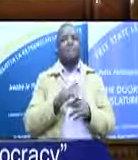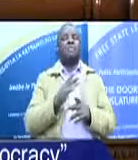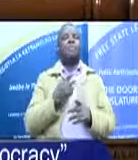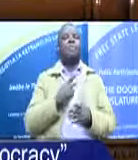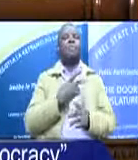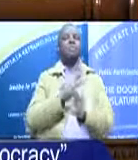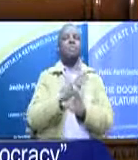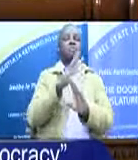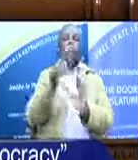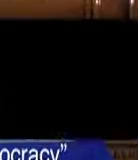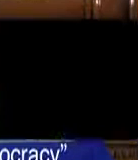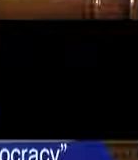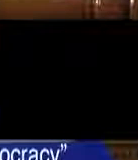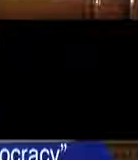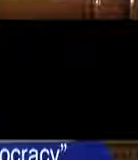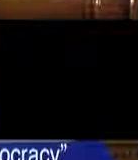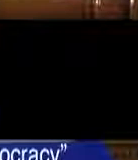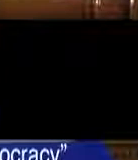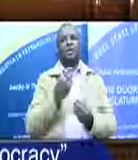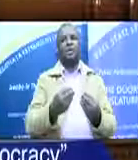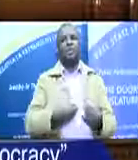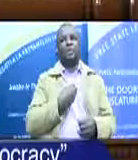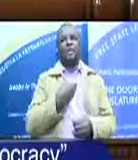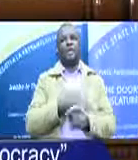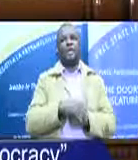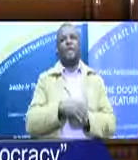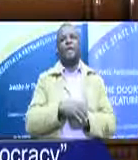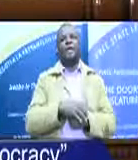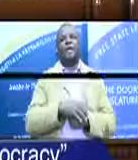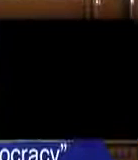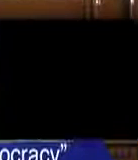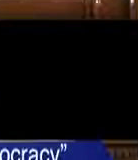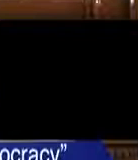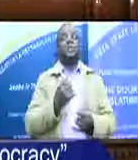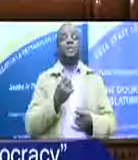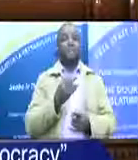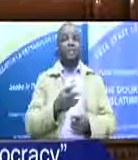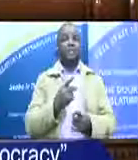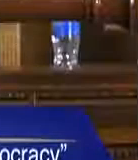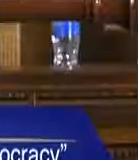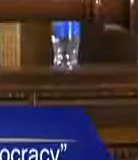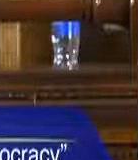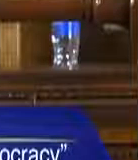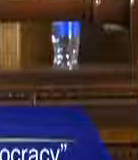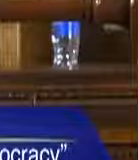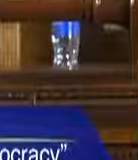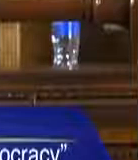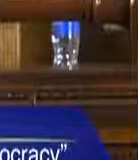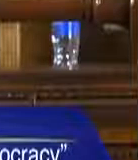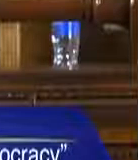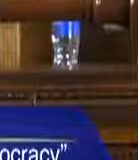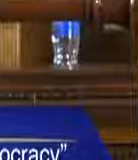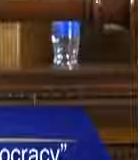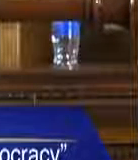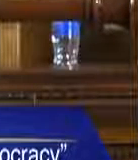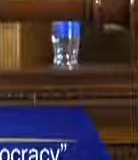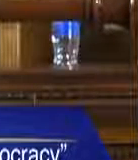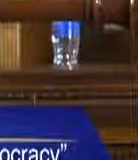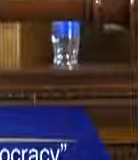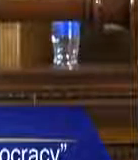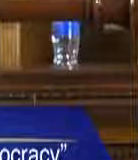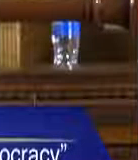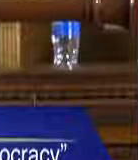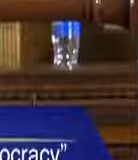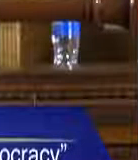pregnancies, increasing the number of facilities implementing adolescent and youth services from 122